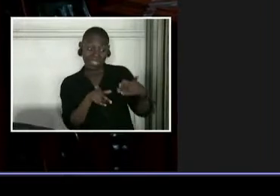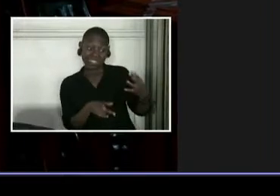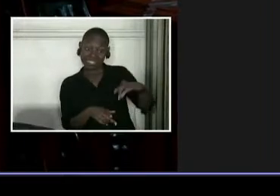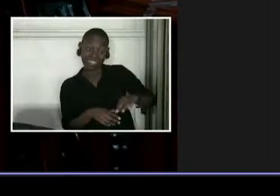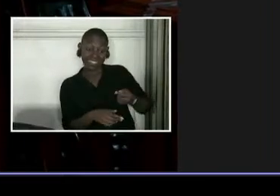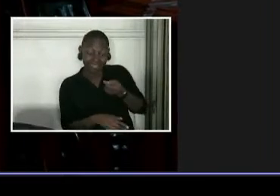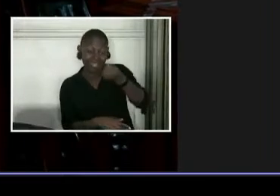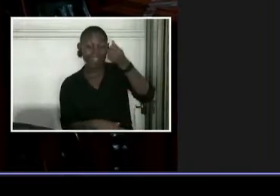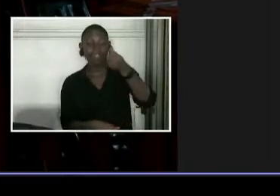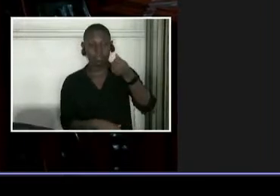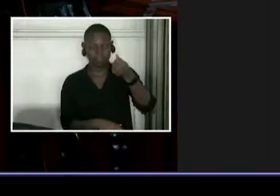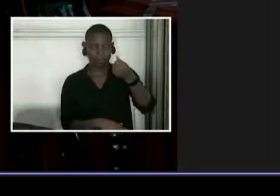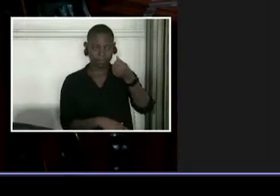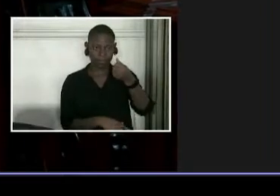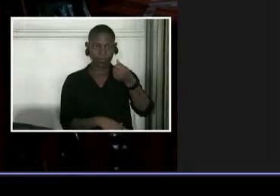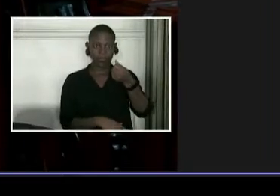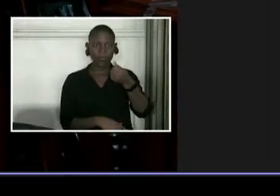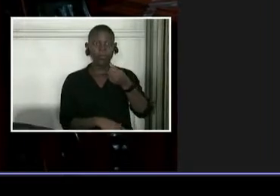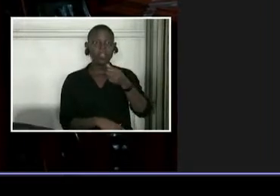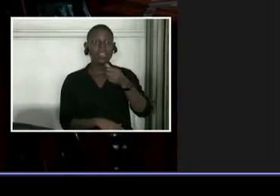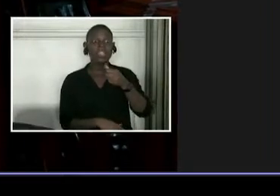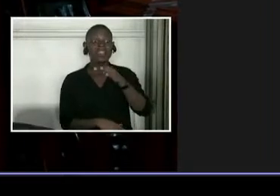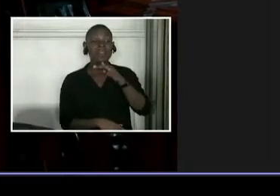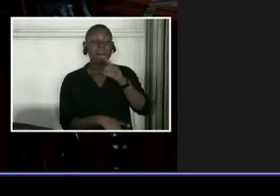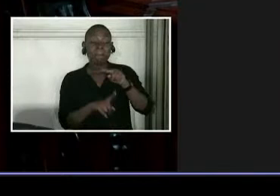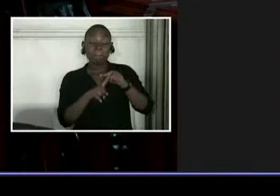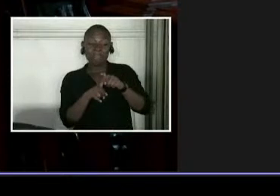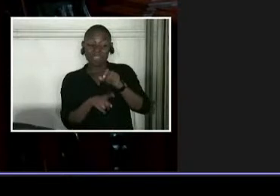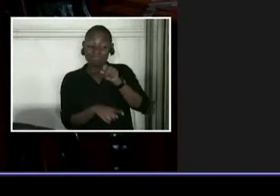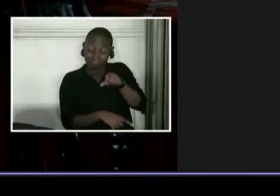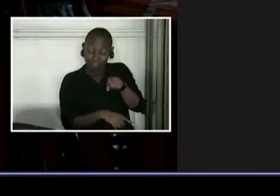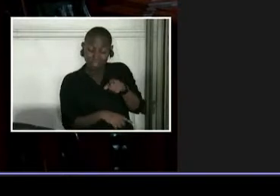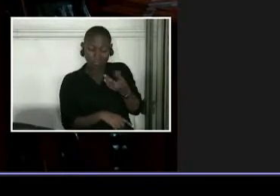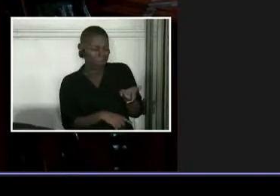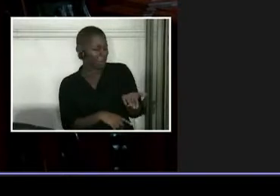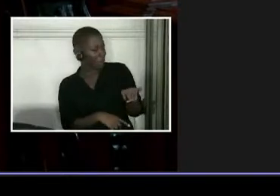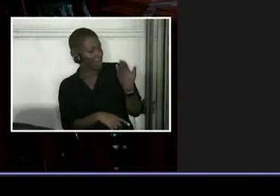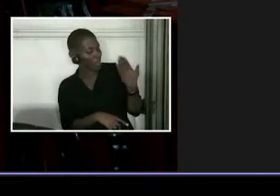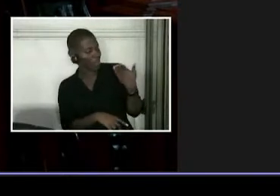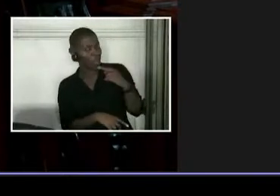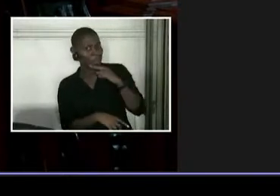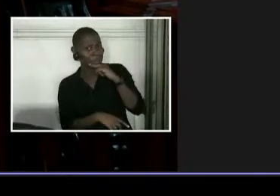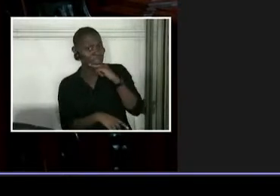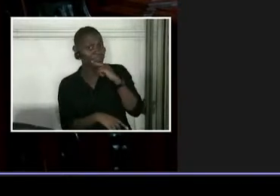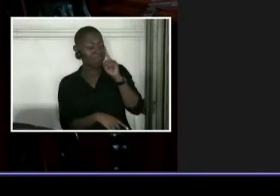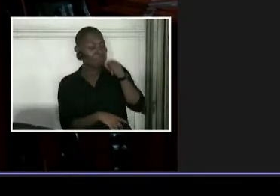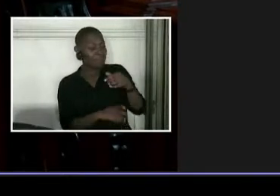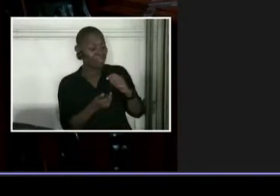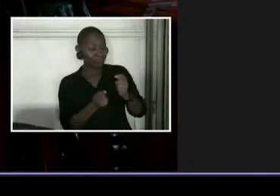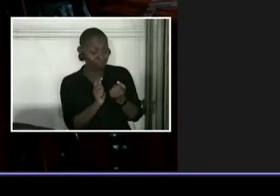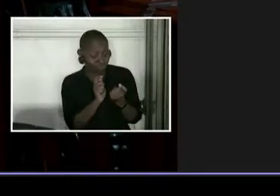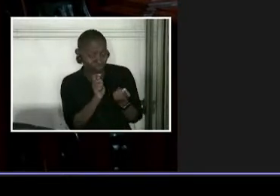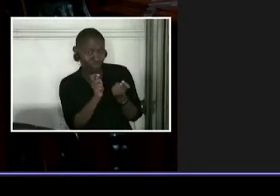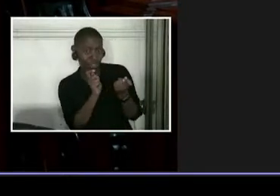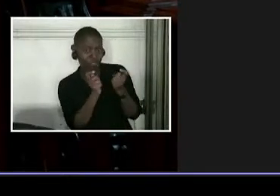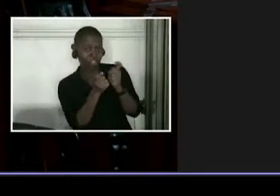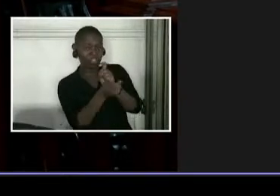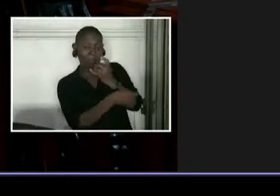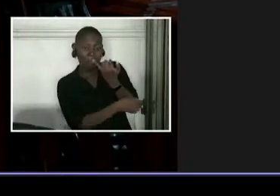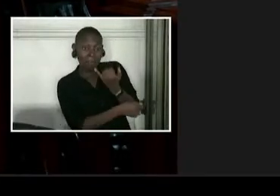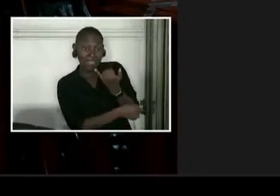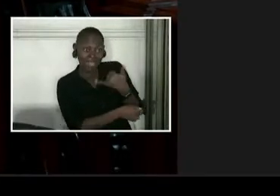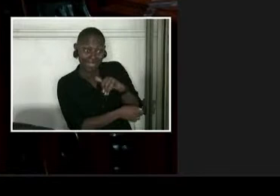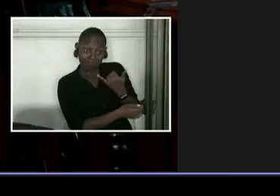a selected few. This is our sad past, and we must change it. It's now or never. If we are unable to change it now, it will never change